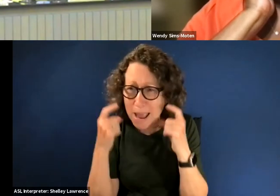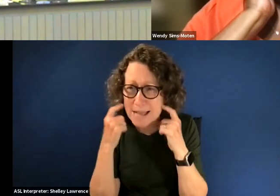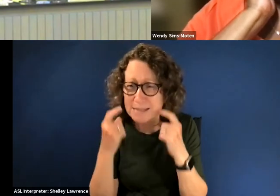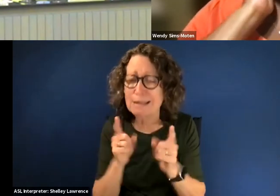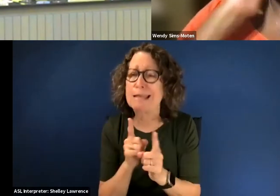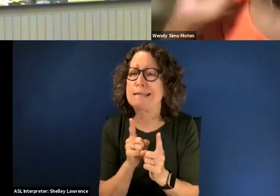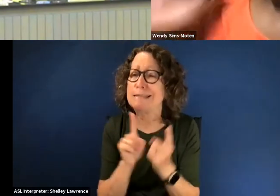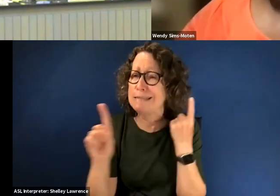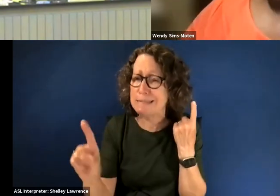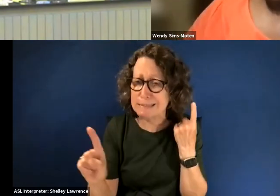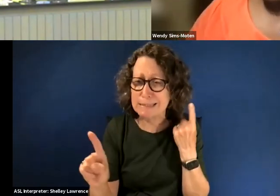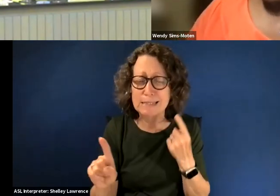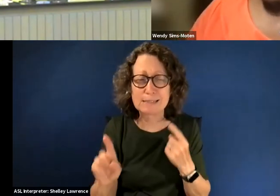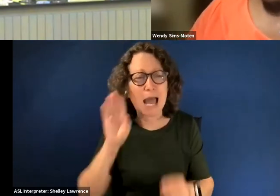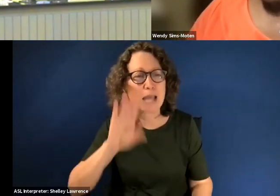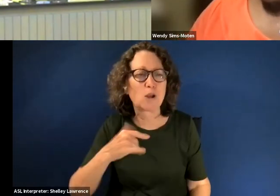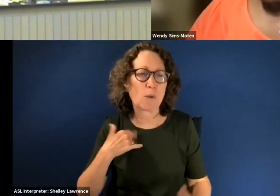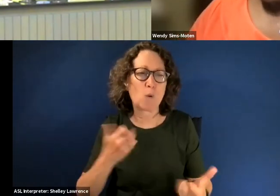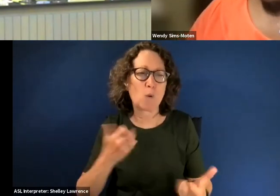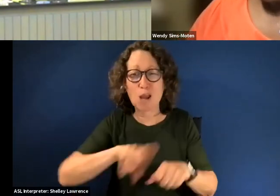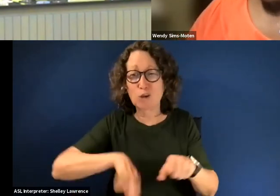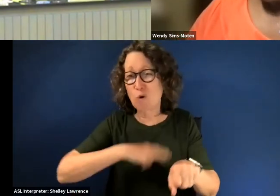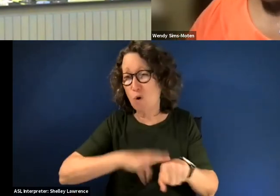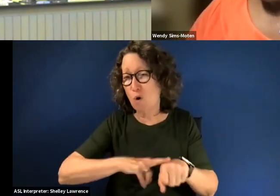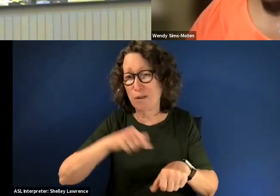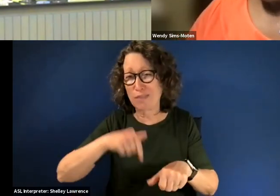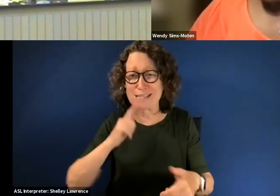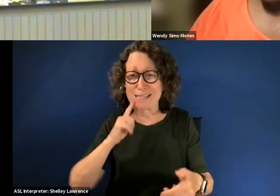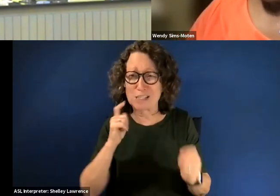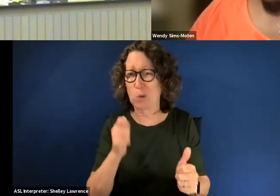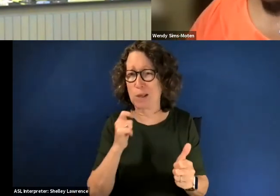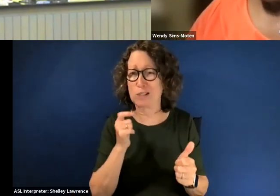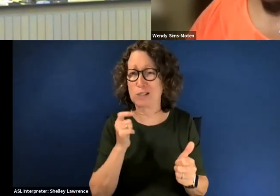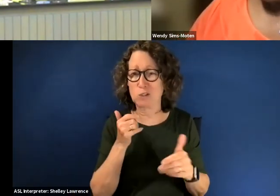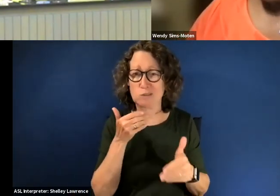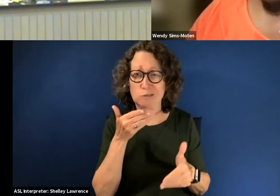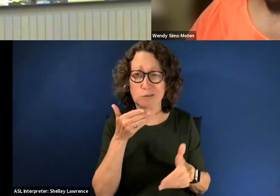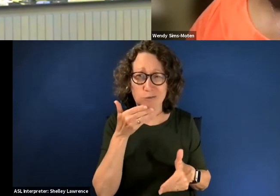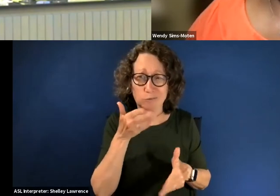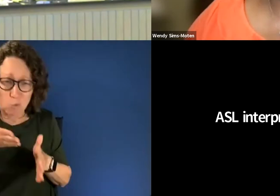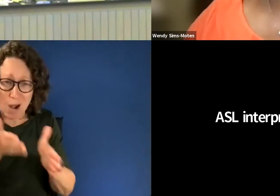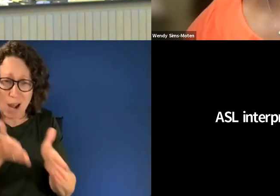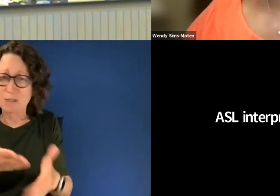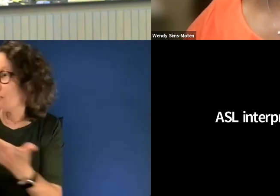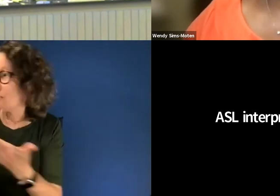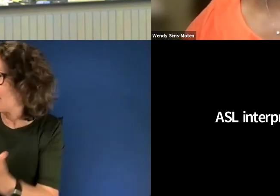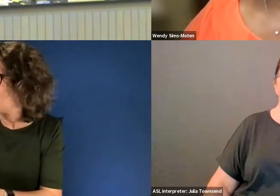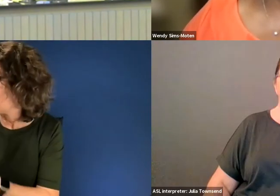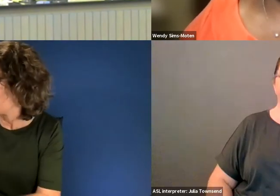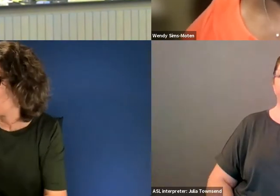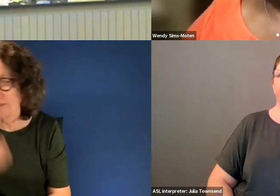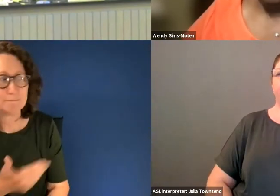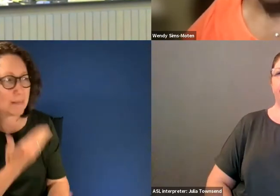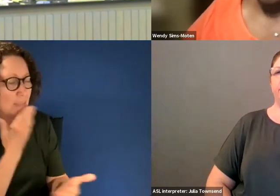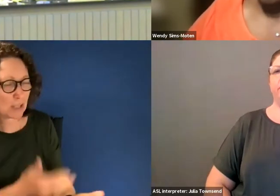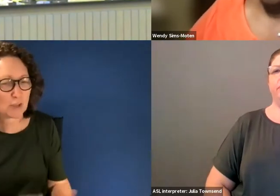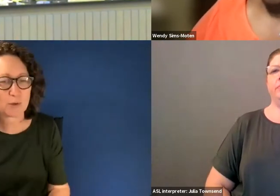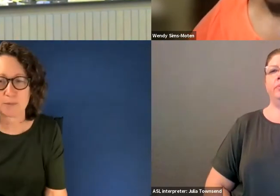distance. I know we all want normalcy, and this is the quickest way to get there. So thank you for your report. Thank you.